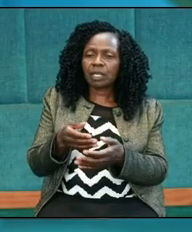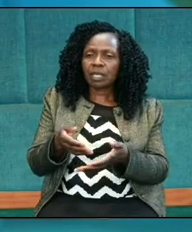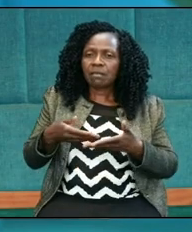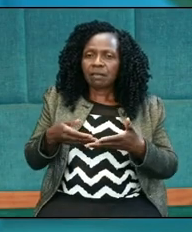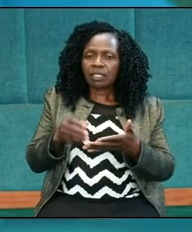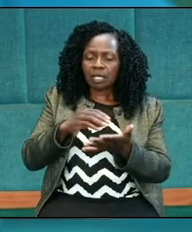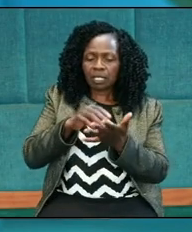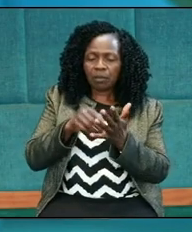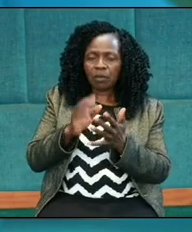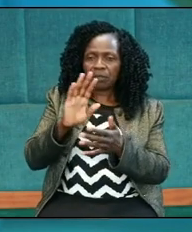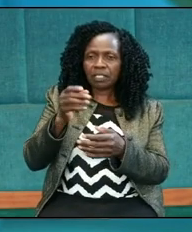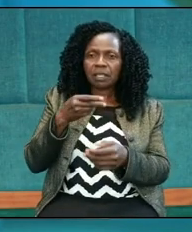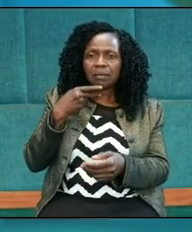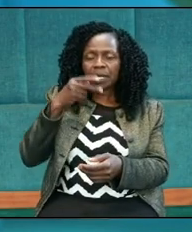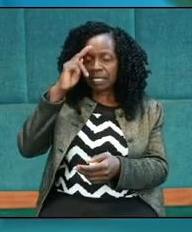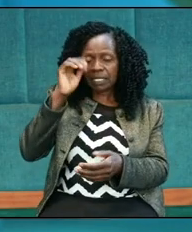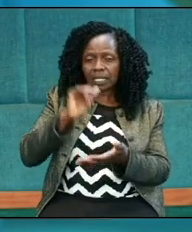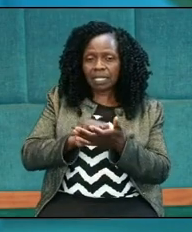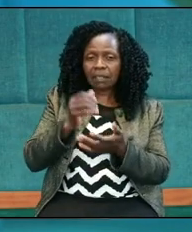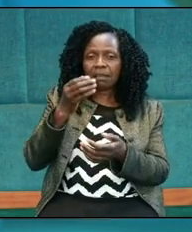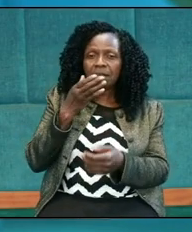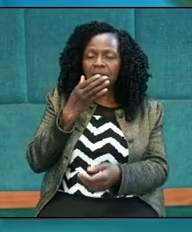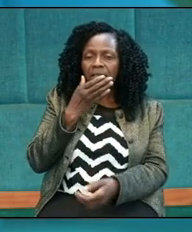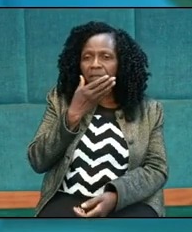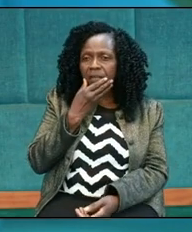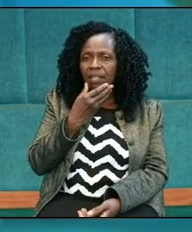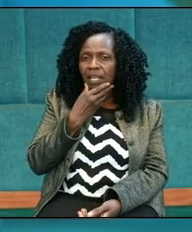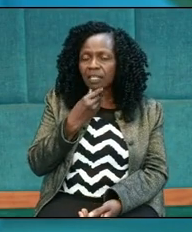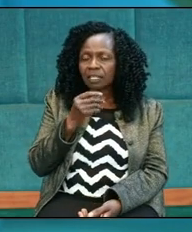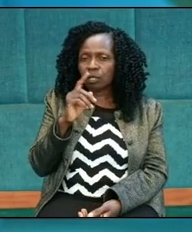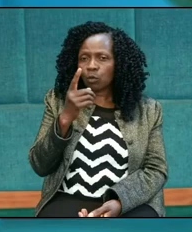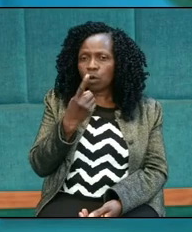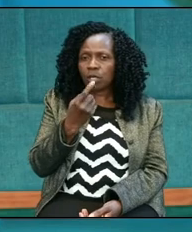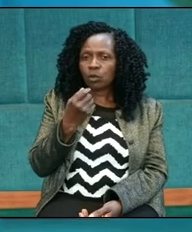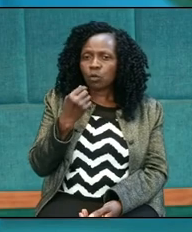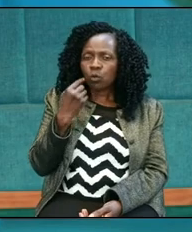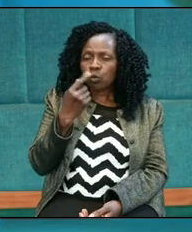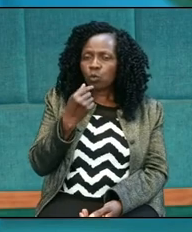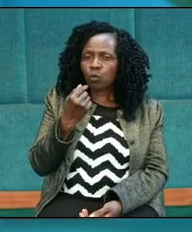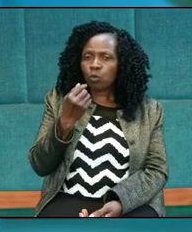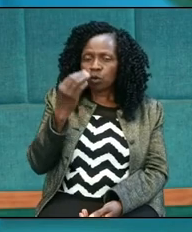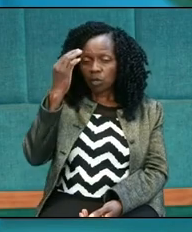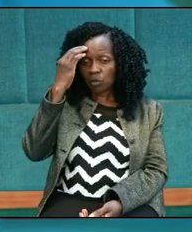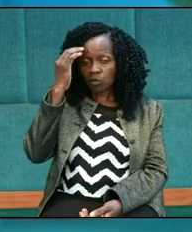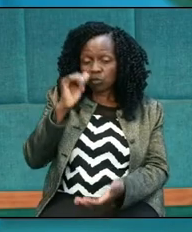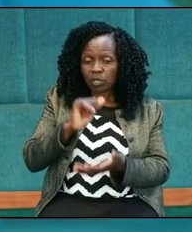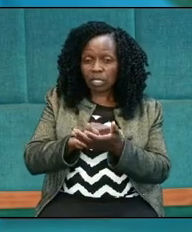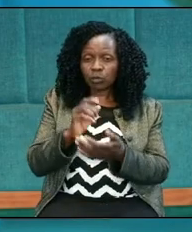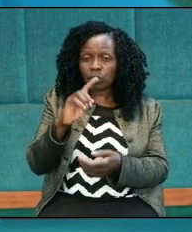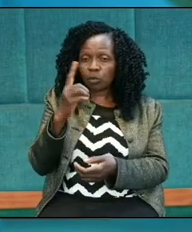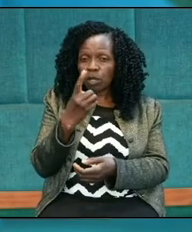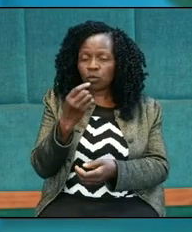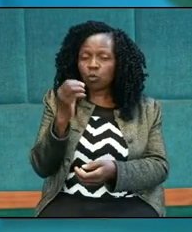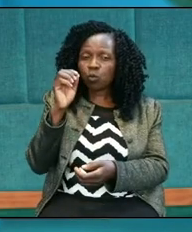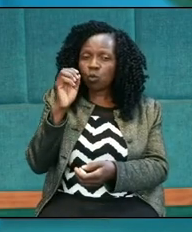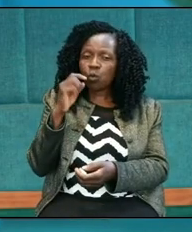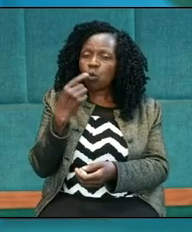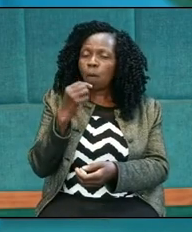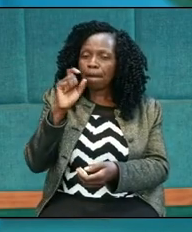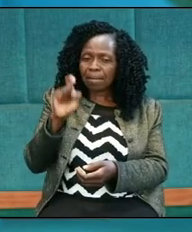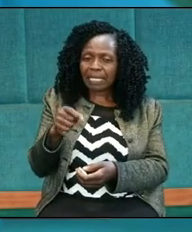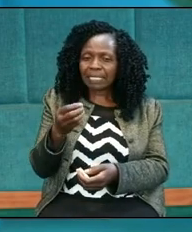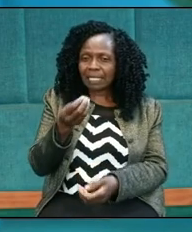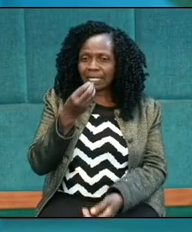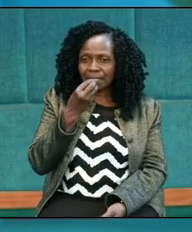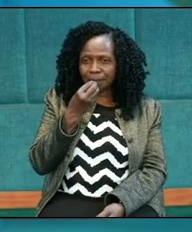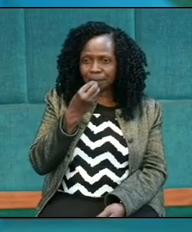parents, that the father was one who knew that he has to eat, and there is no question about it. And I'm not saying that people